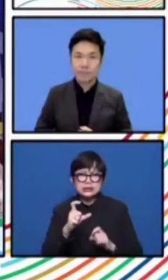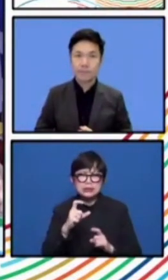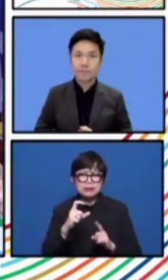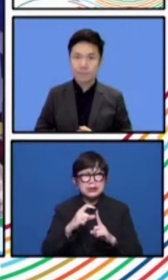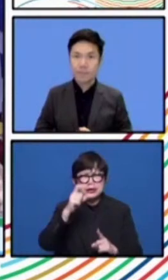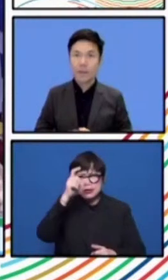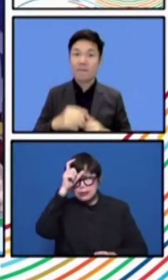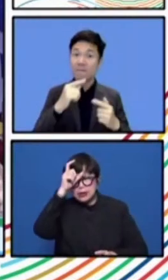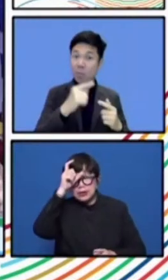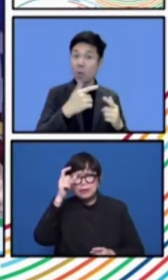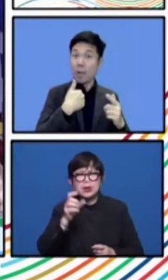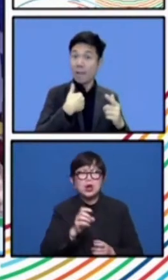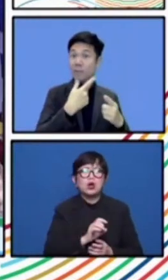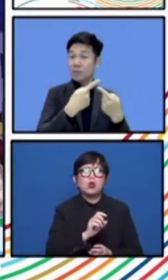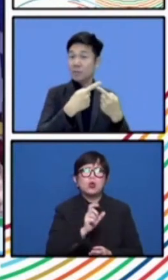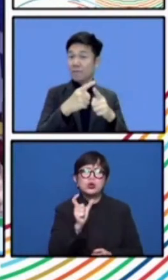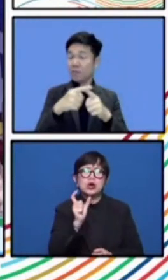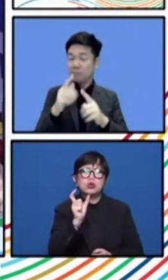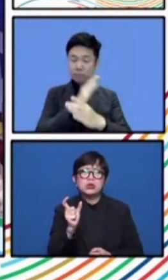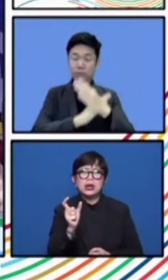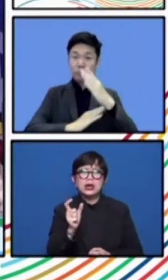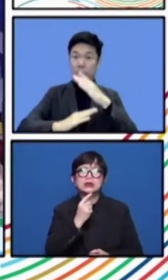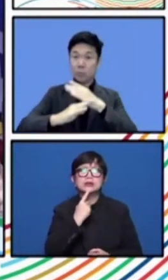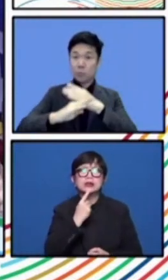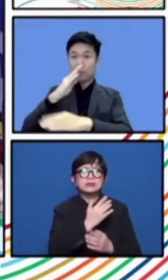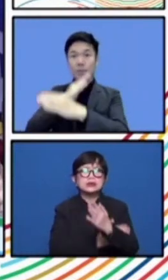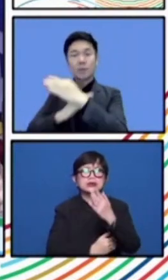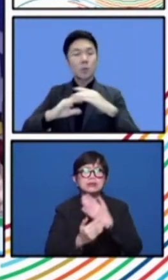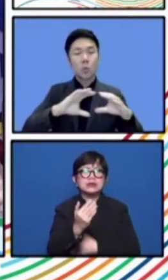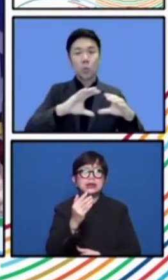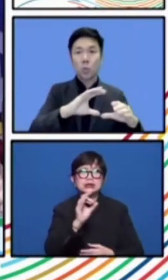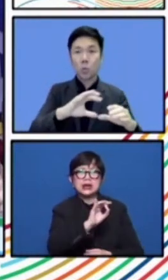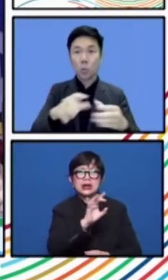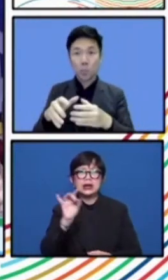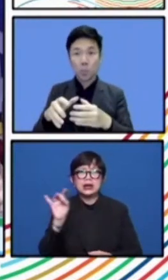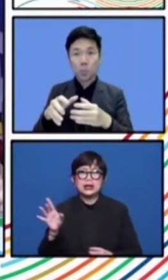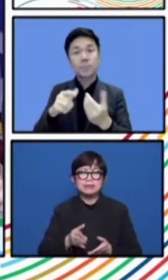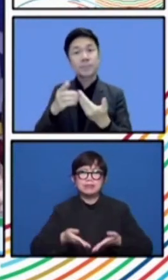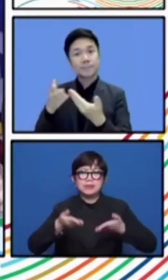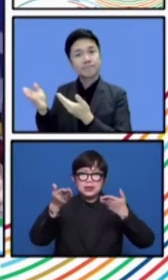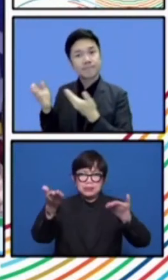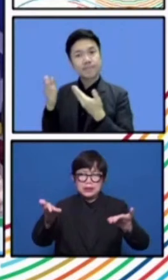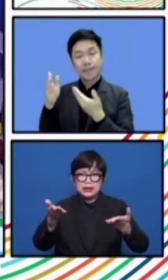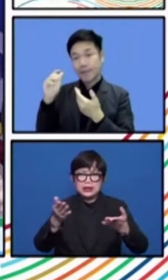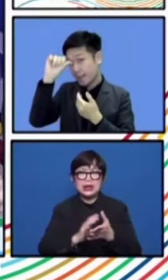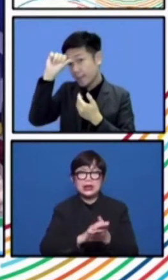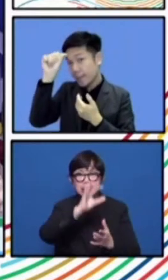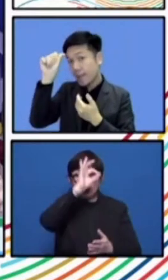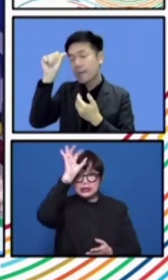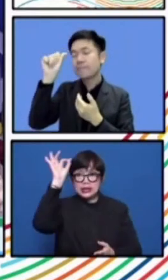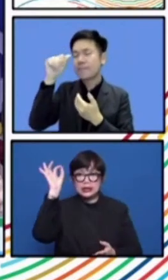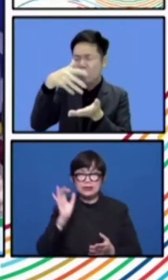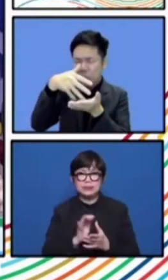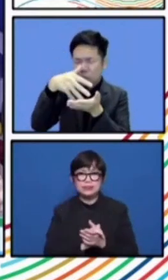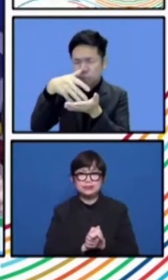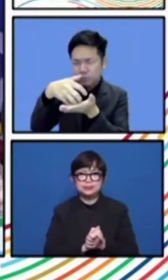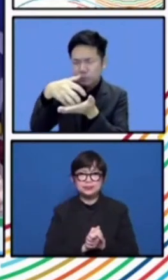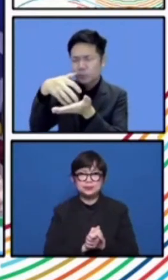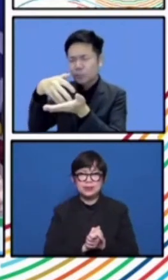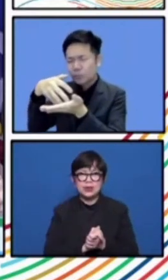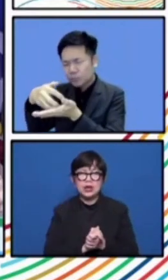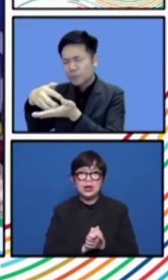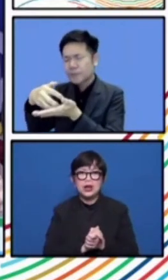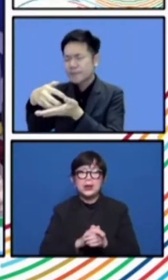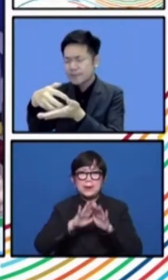disabilities who are considered to the most deprived and vulnerable categories of society